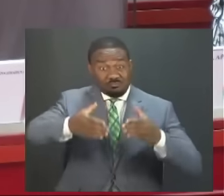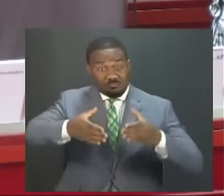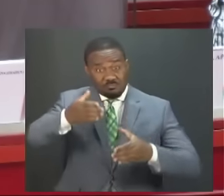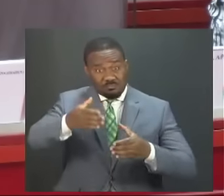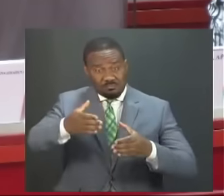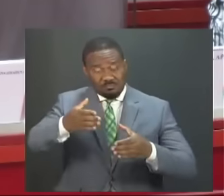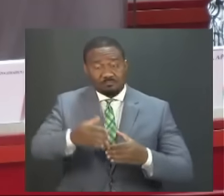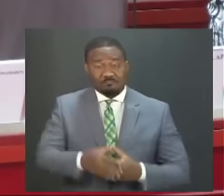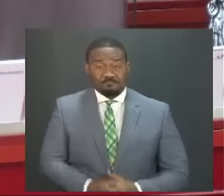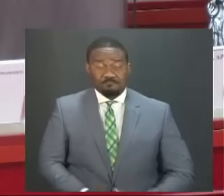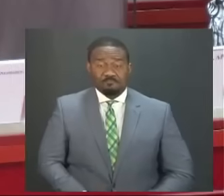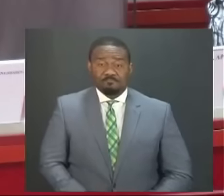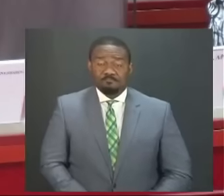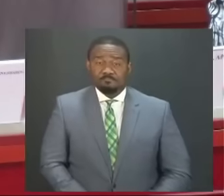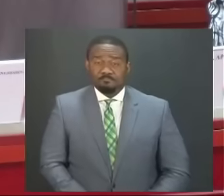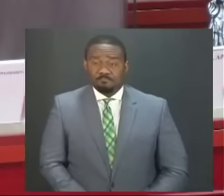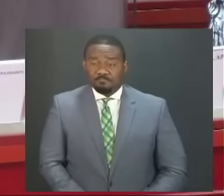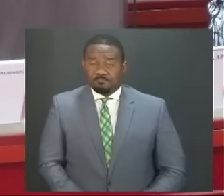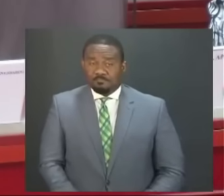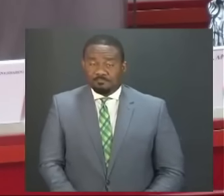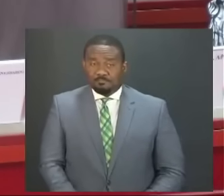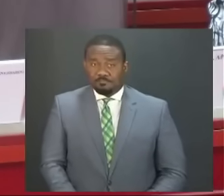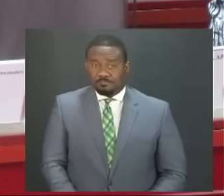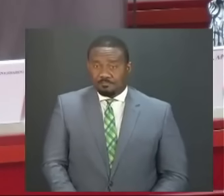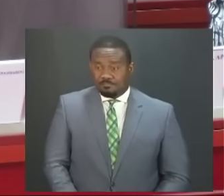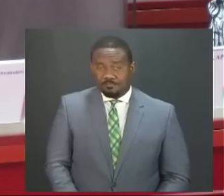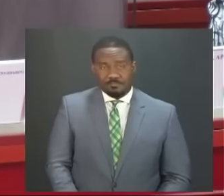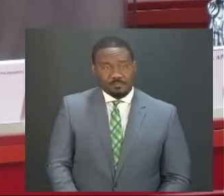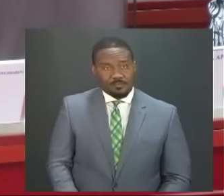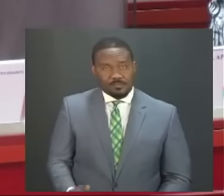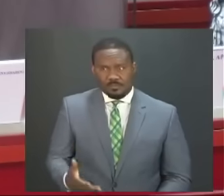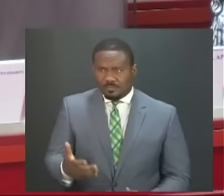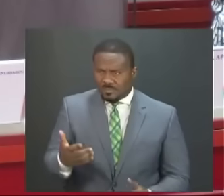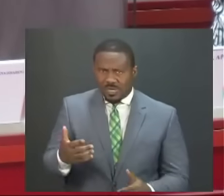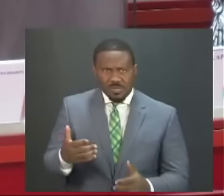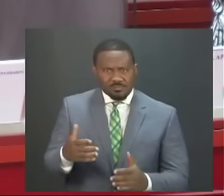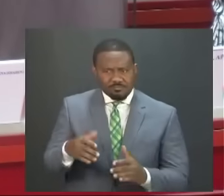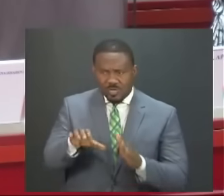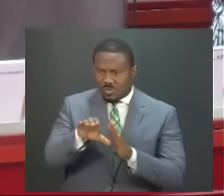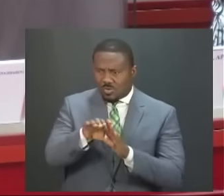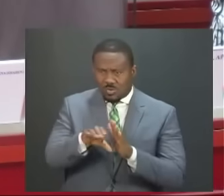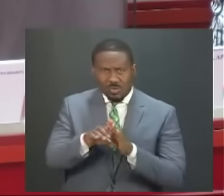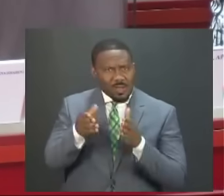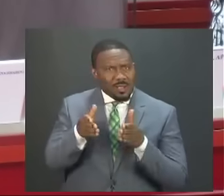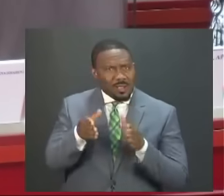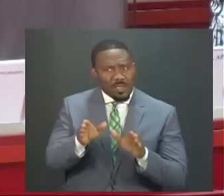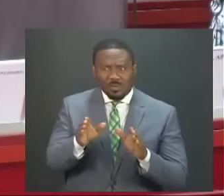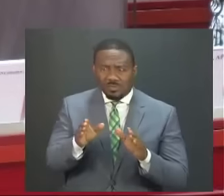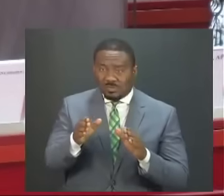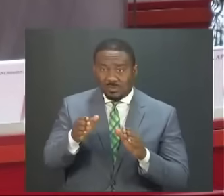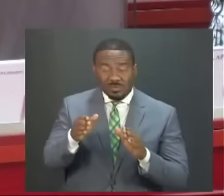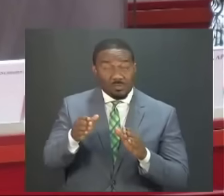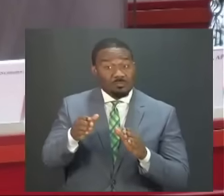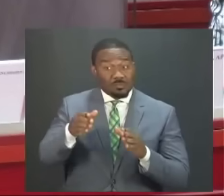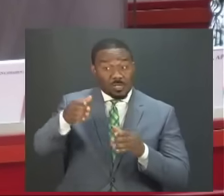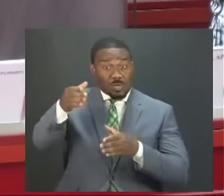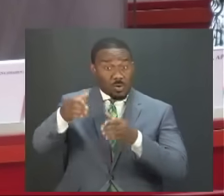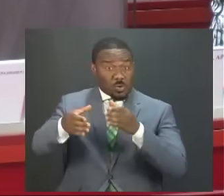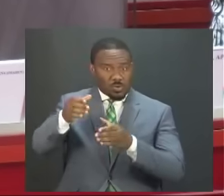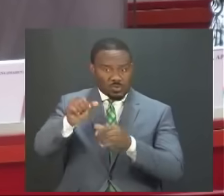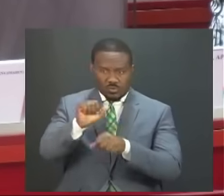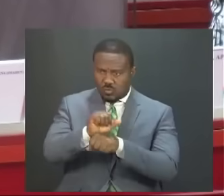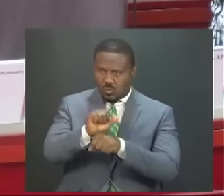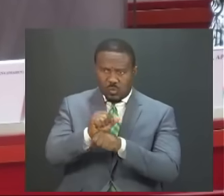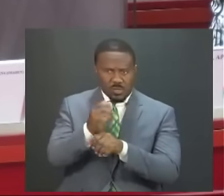Constitution, we owe the judiciary a duty not to interfere with their work. And my argument is that